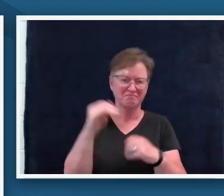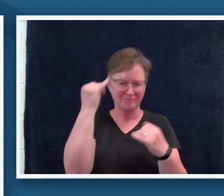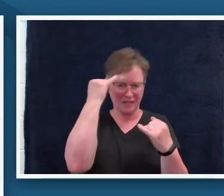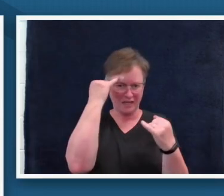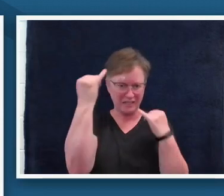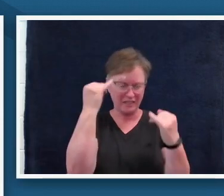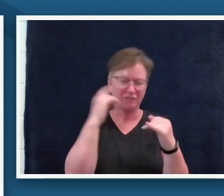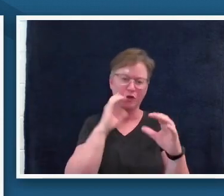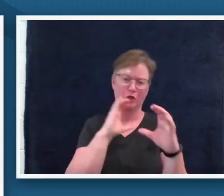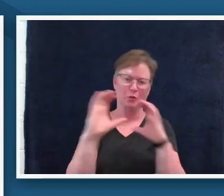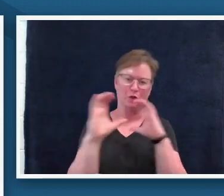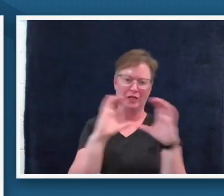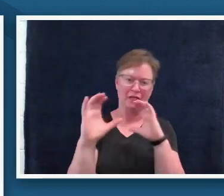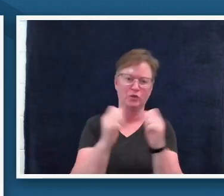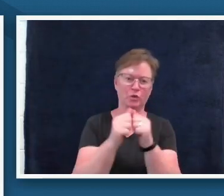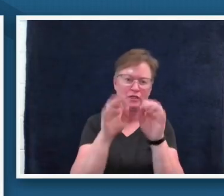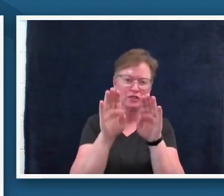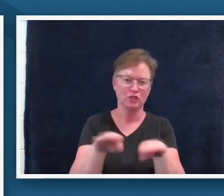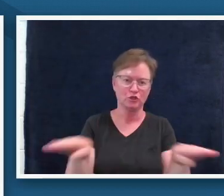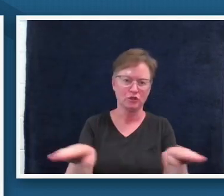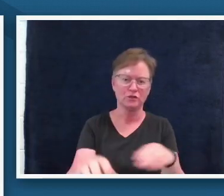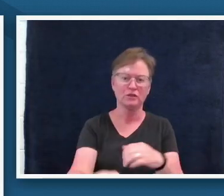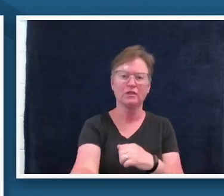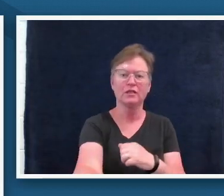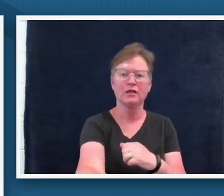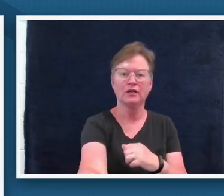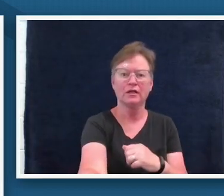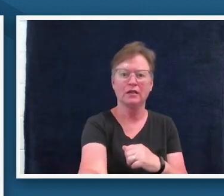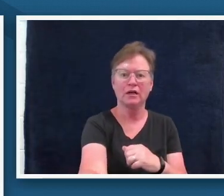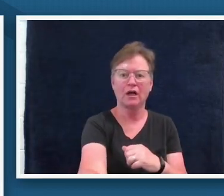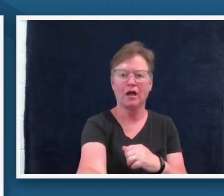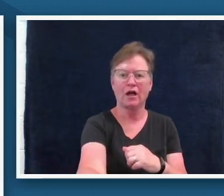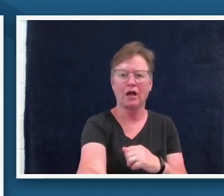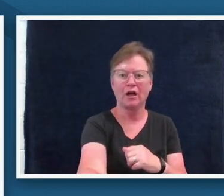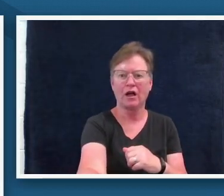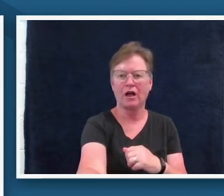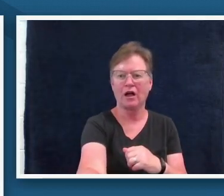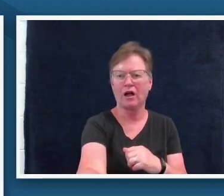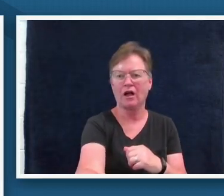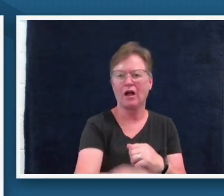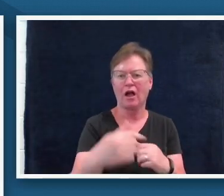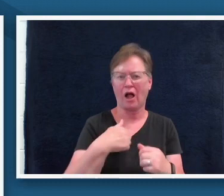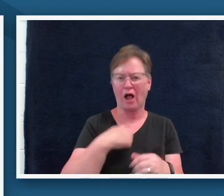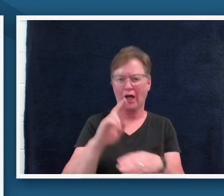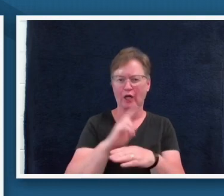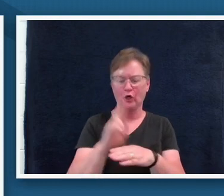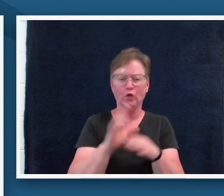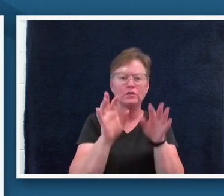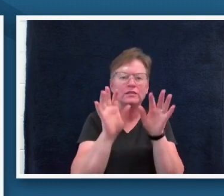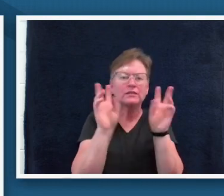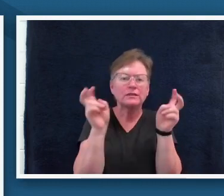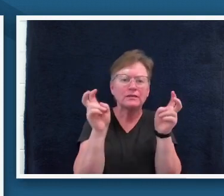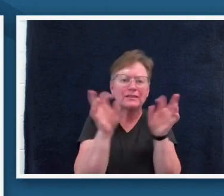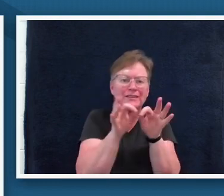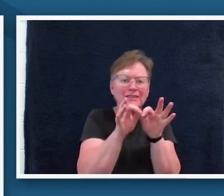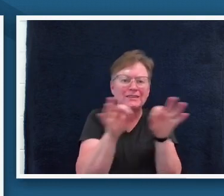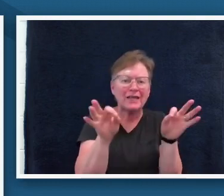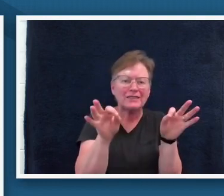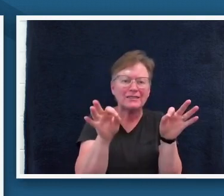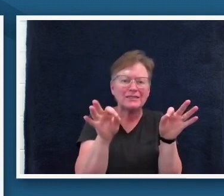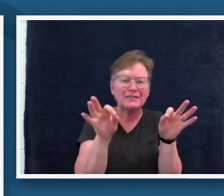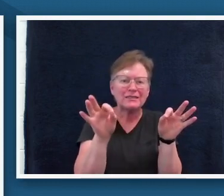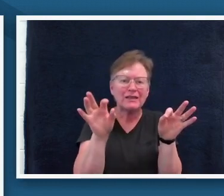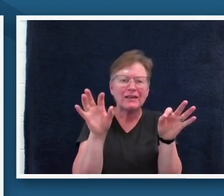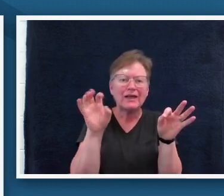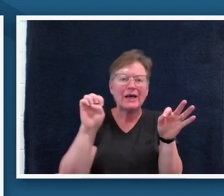working together within that circle. I use sentence stems. I call them my sentence stems for awesome conversations, but any sentence stems will